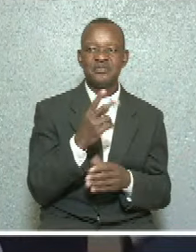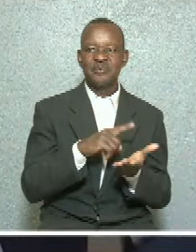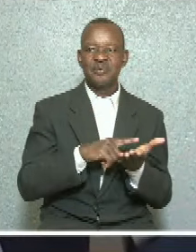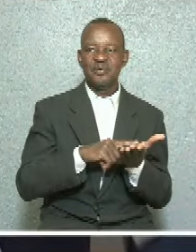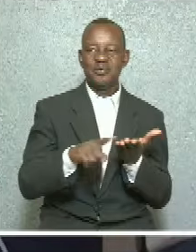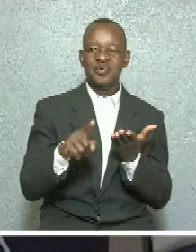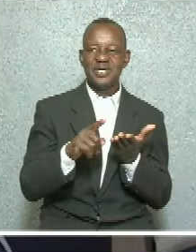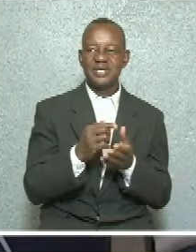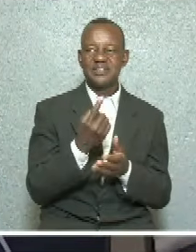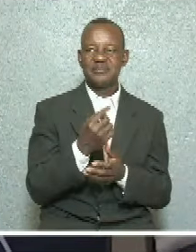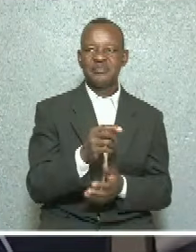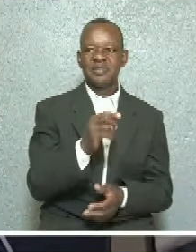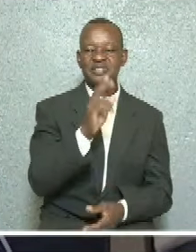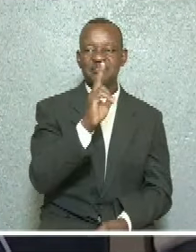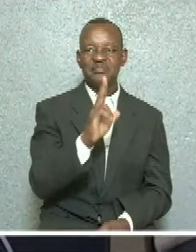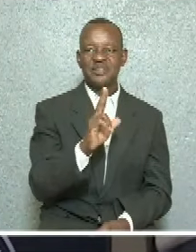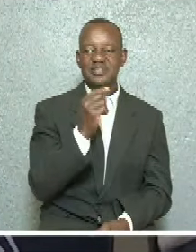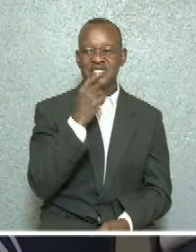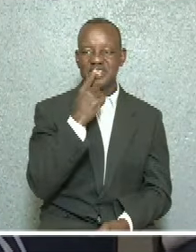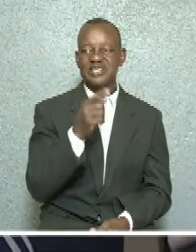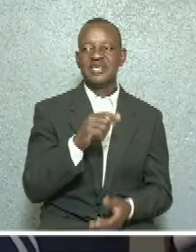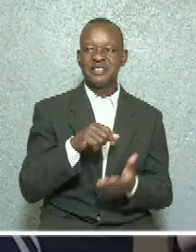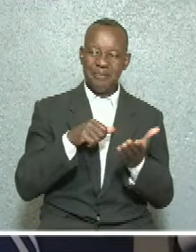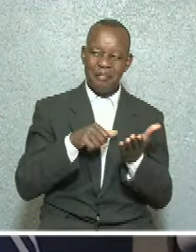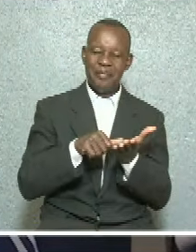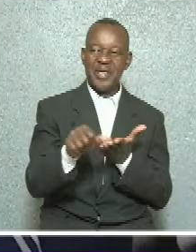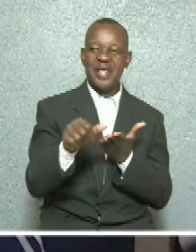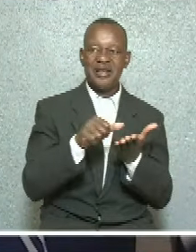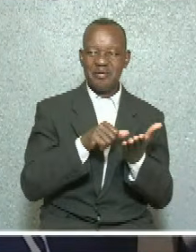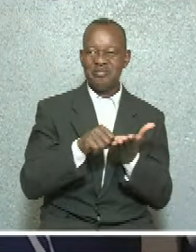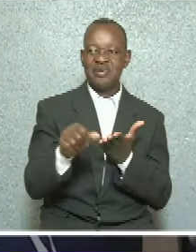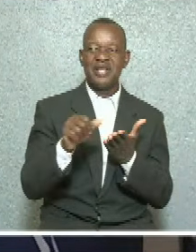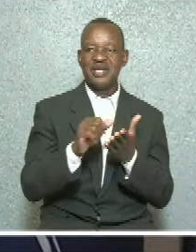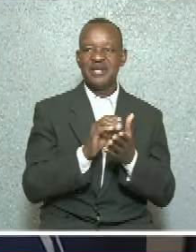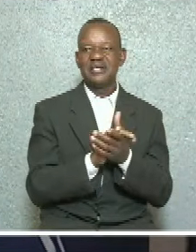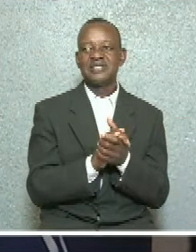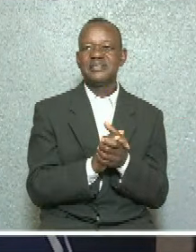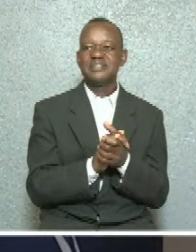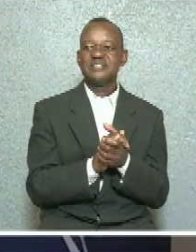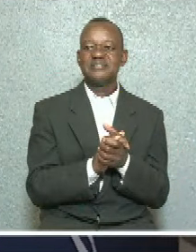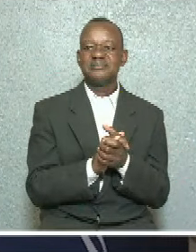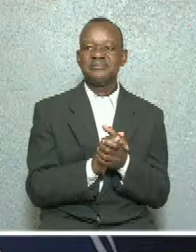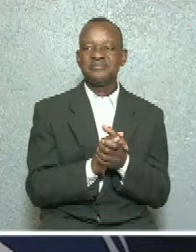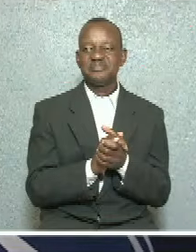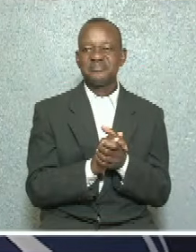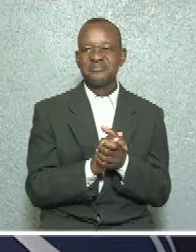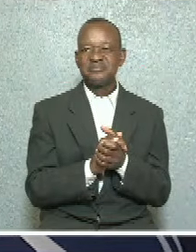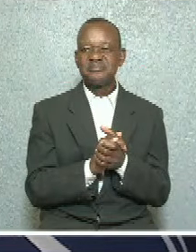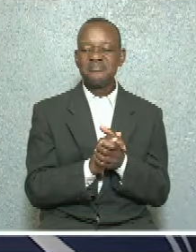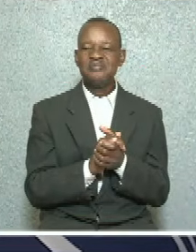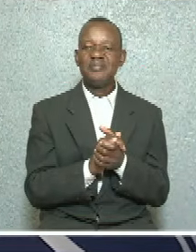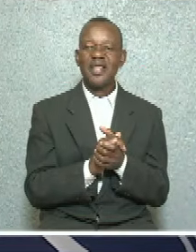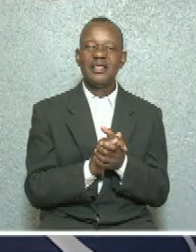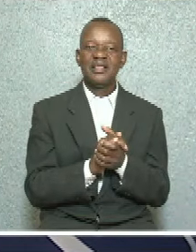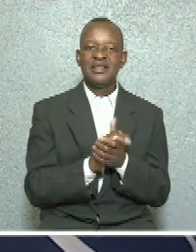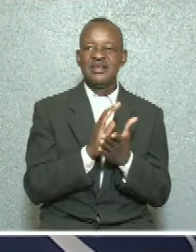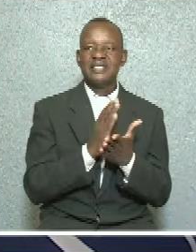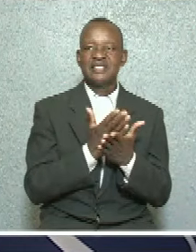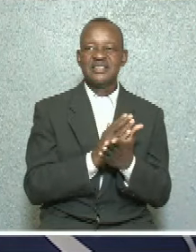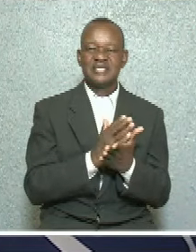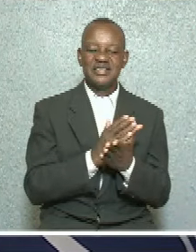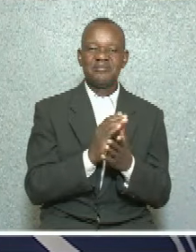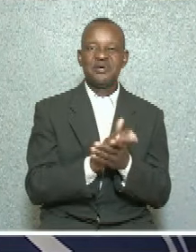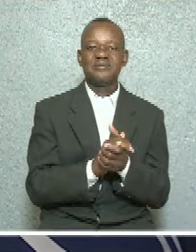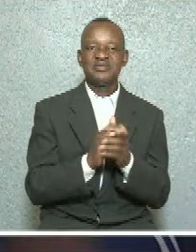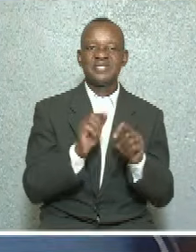mentioned that Pay is that place where some of the kids that are with us, they've never even gone to see the ocean, but they